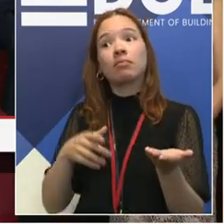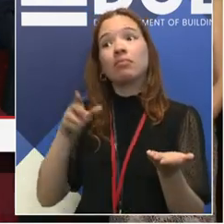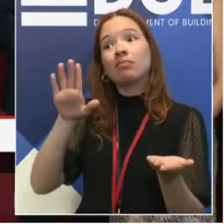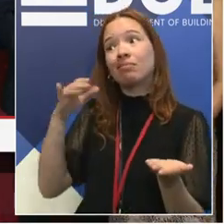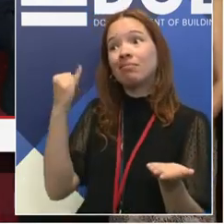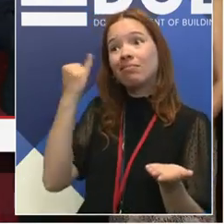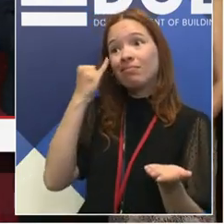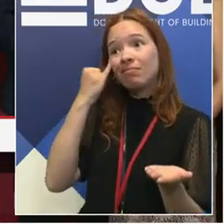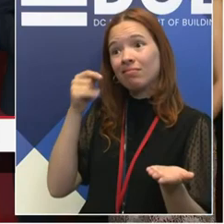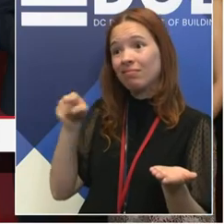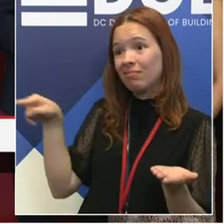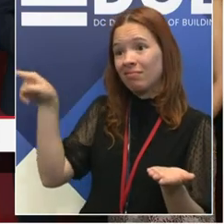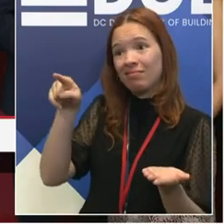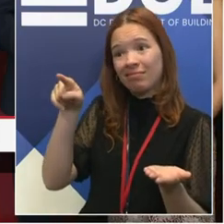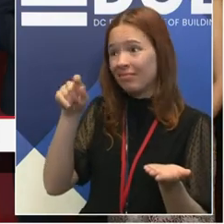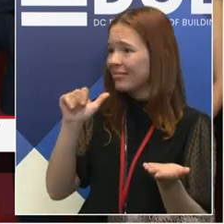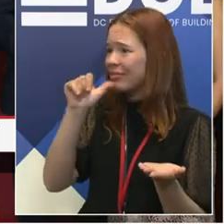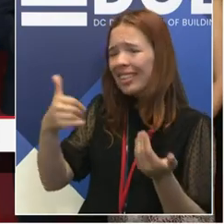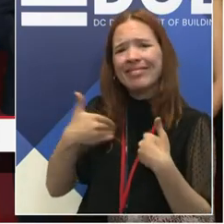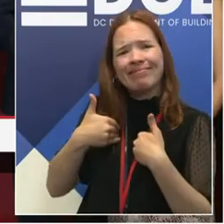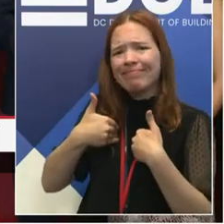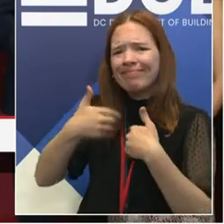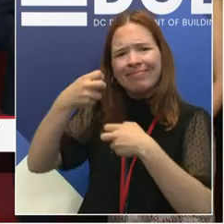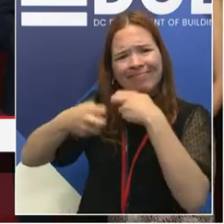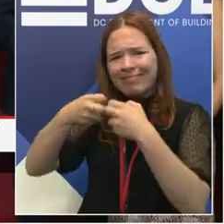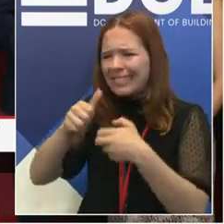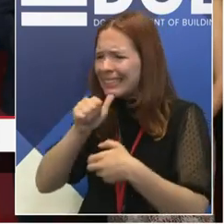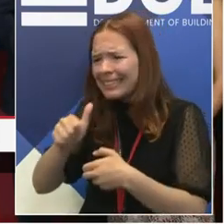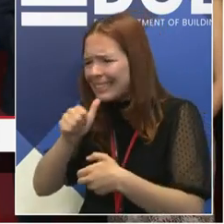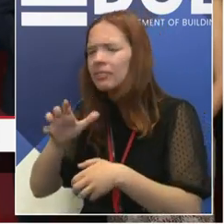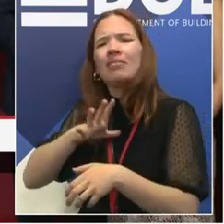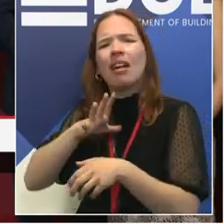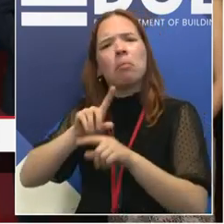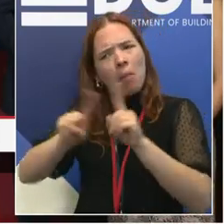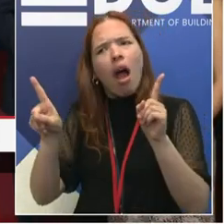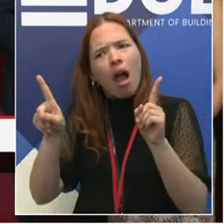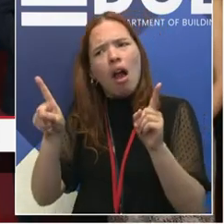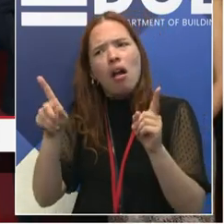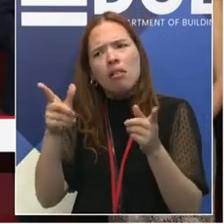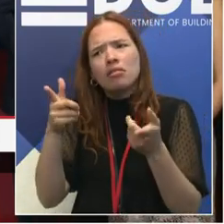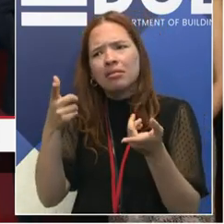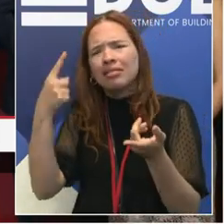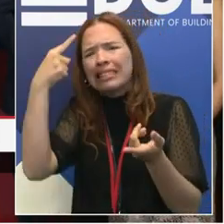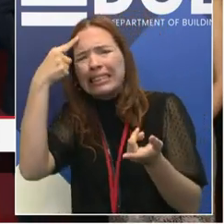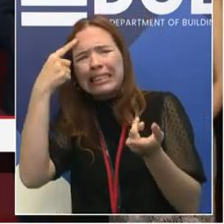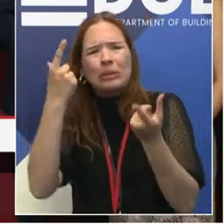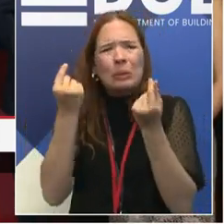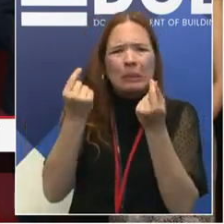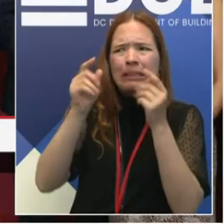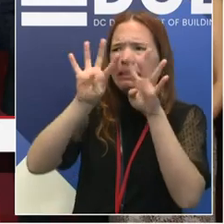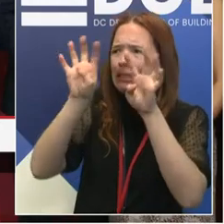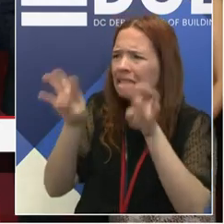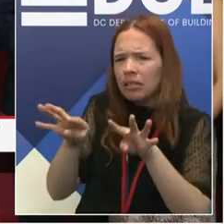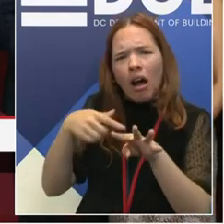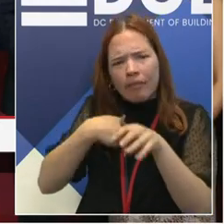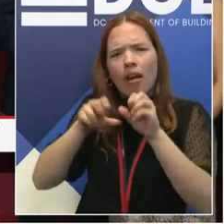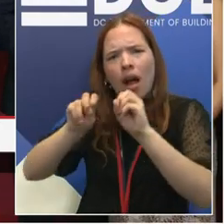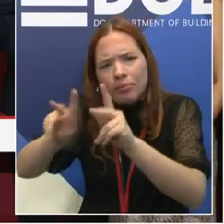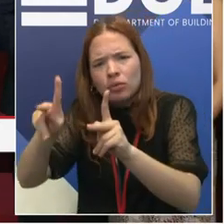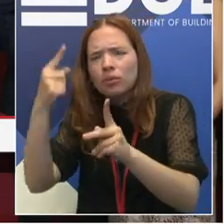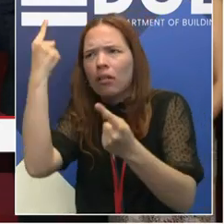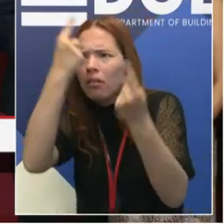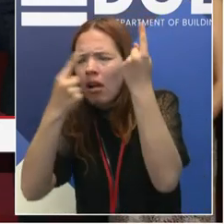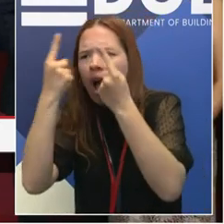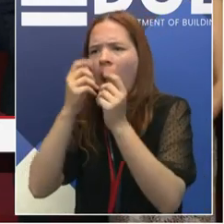not to know exactly what you want to do in your career. And it's also okay to work in the district government because that